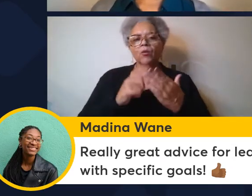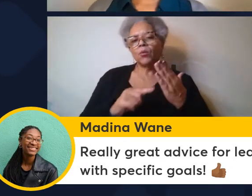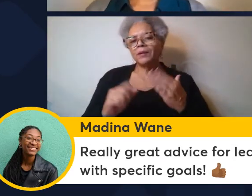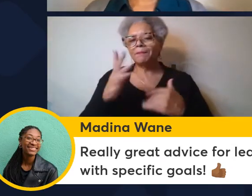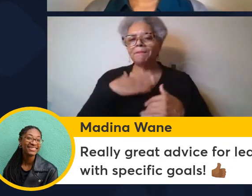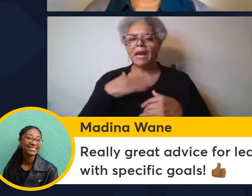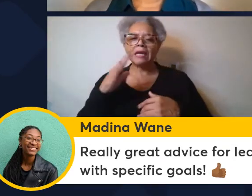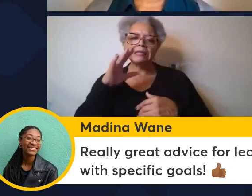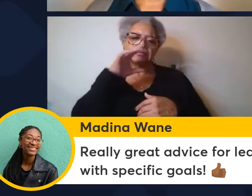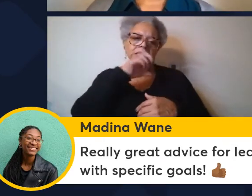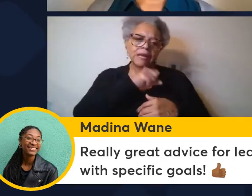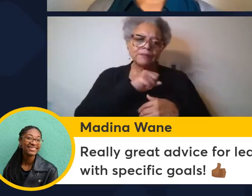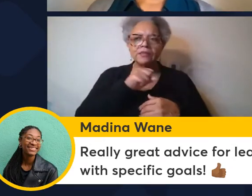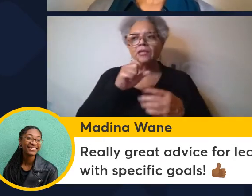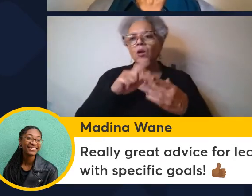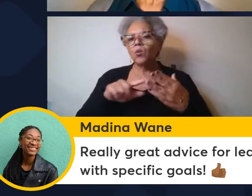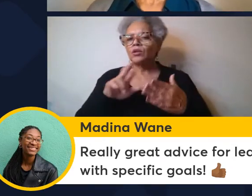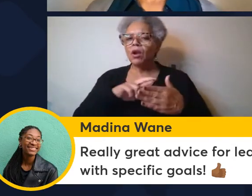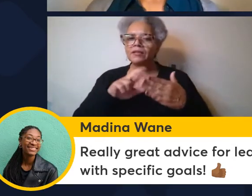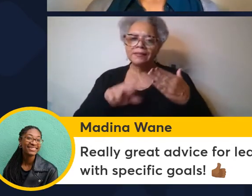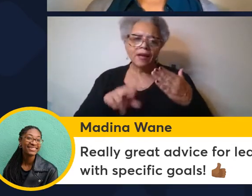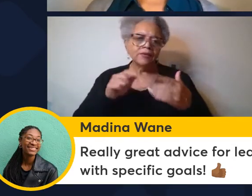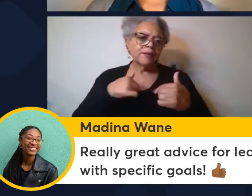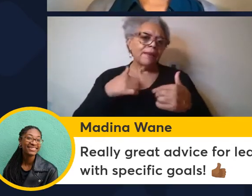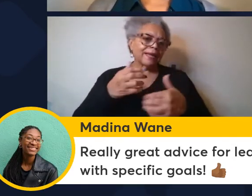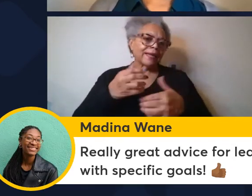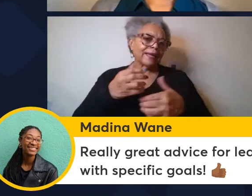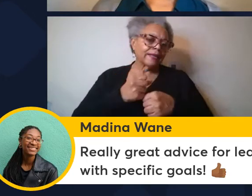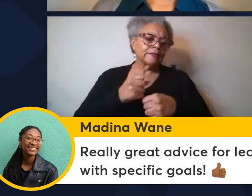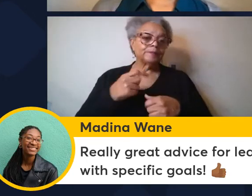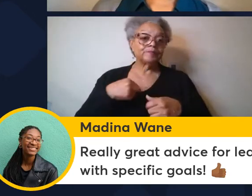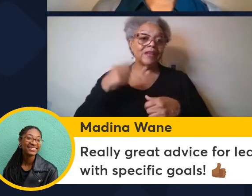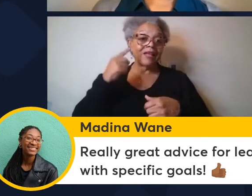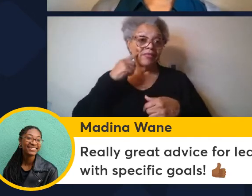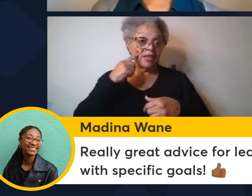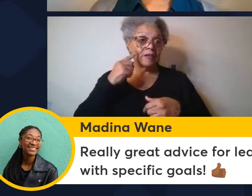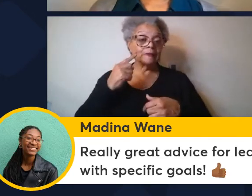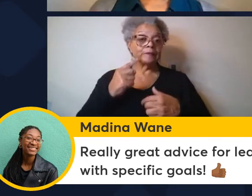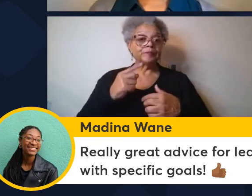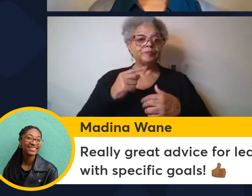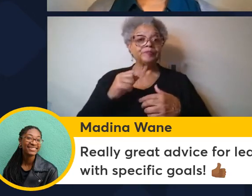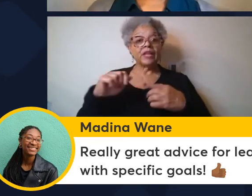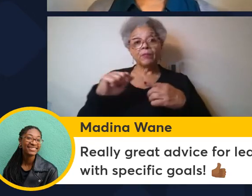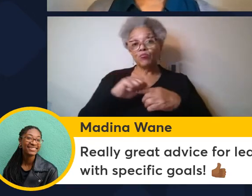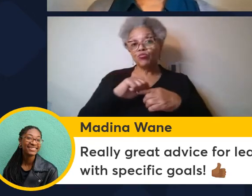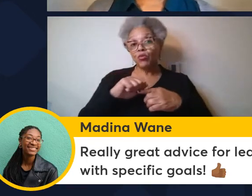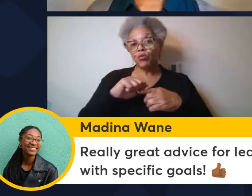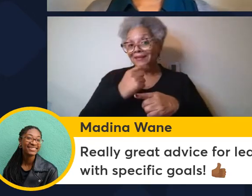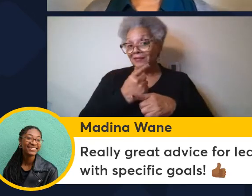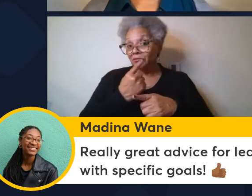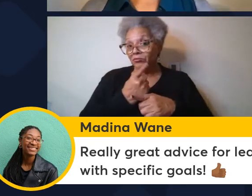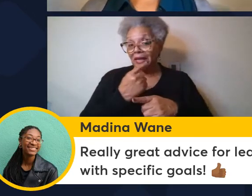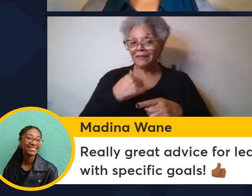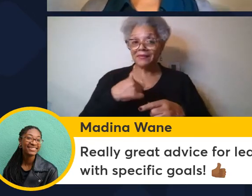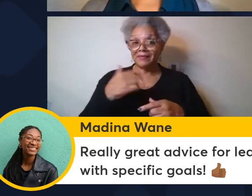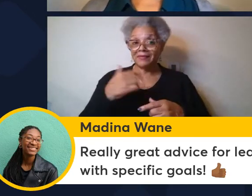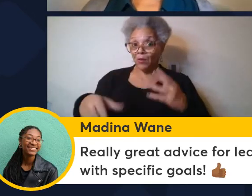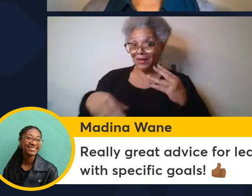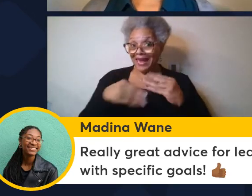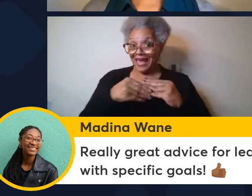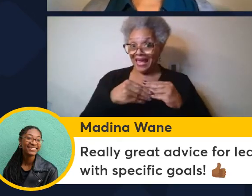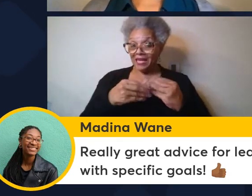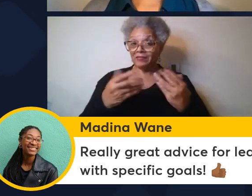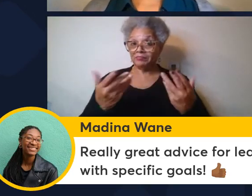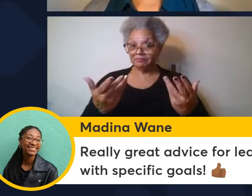and what's the outputs that I'm getting. I think the only practical tip that I would add is that I